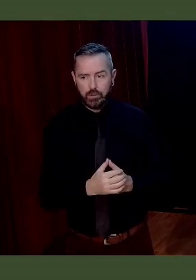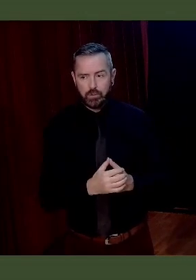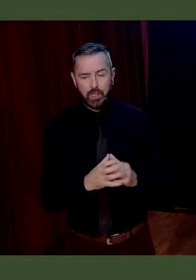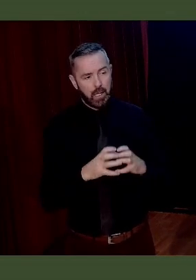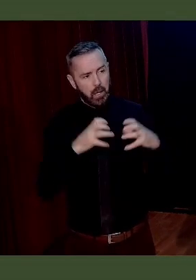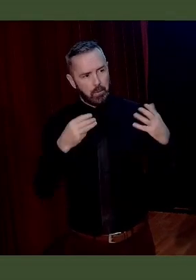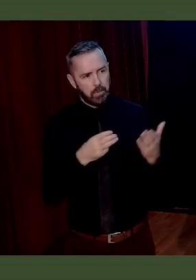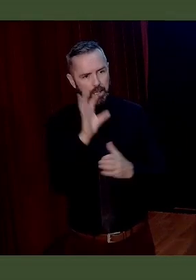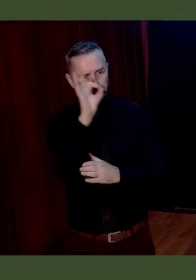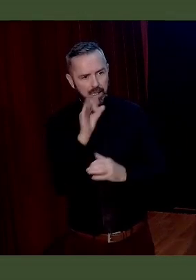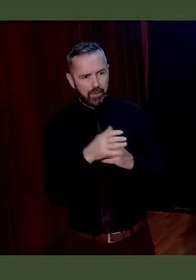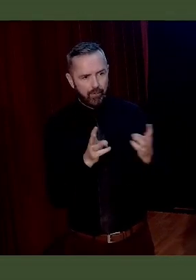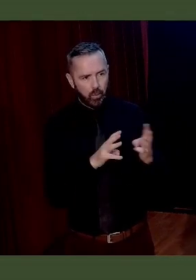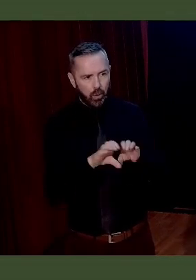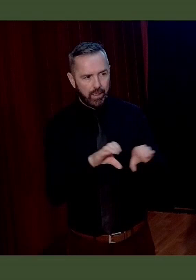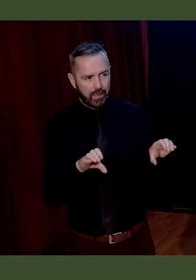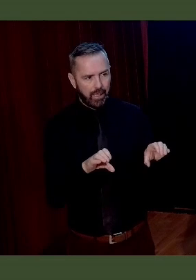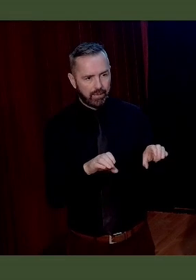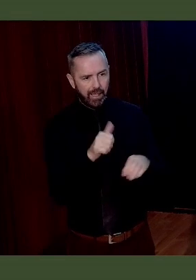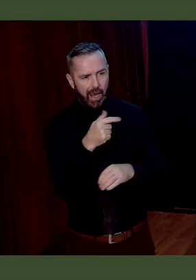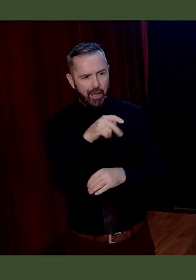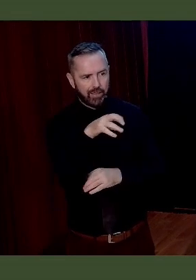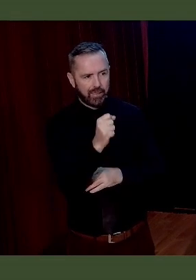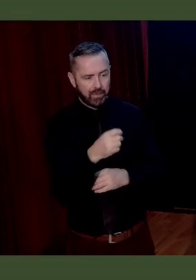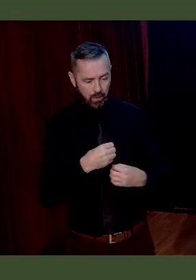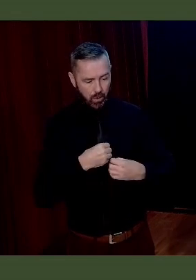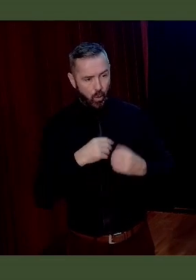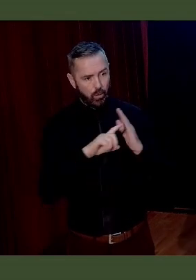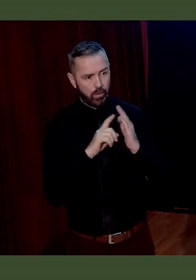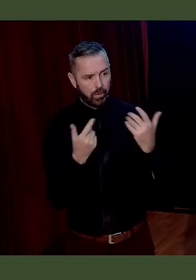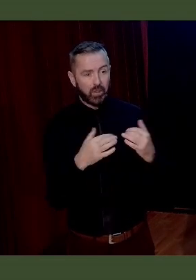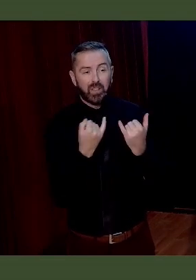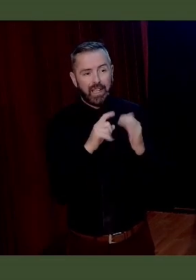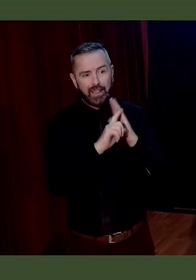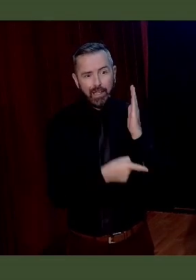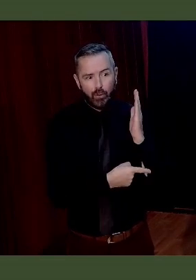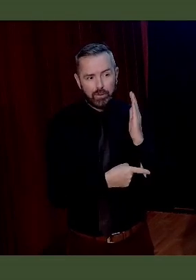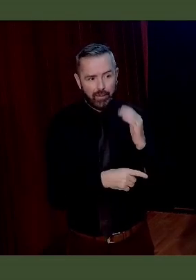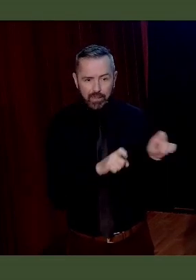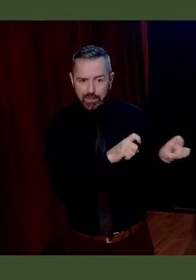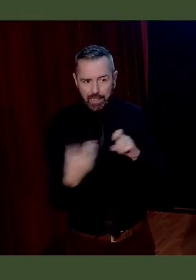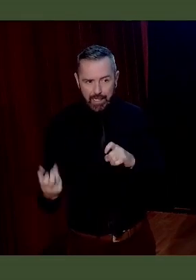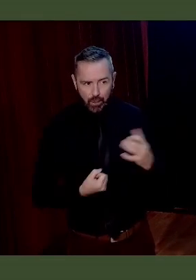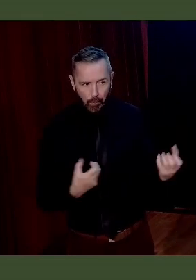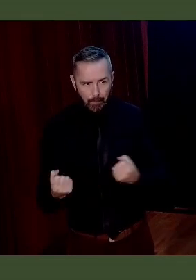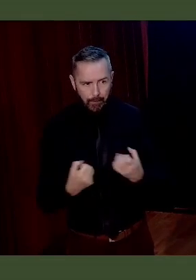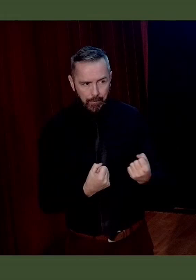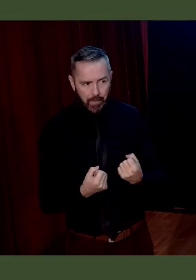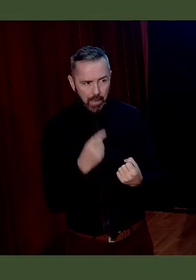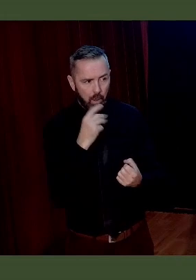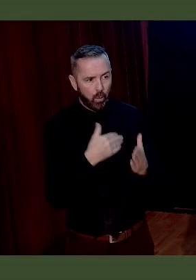A significant portion of the working class were artisans. They had decent income, steady and good income. What they didn't